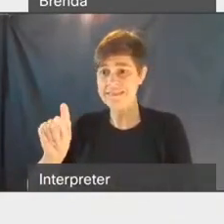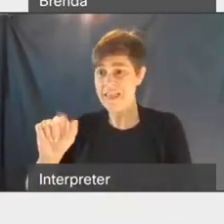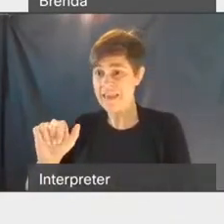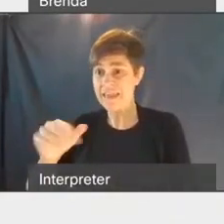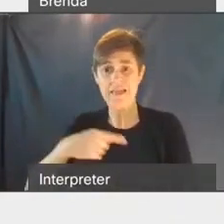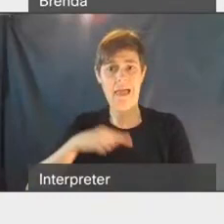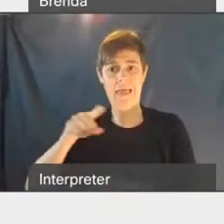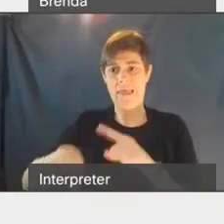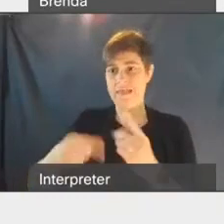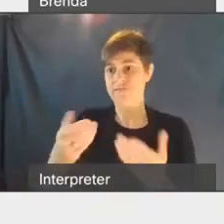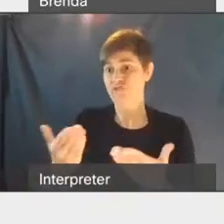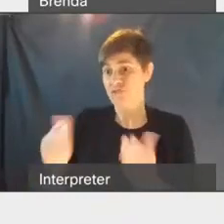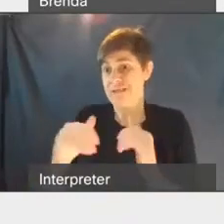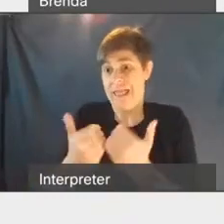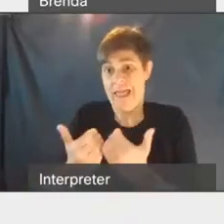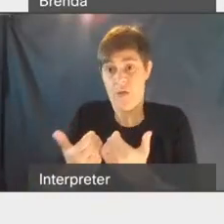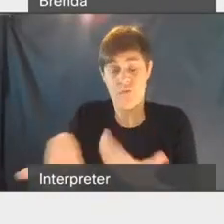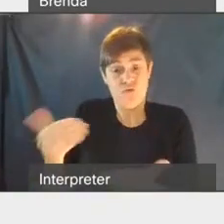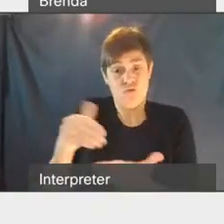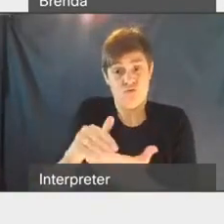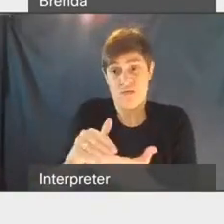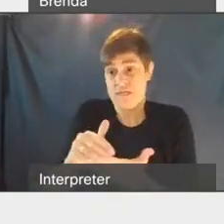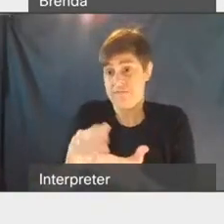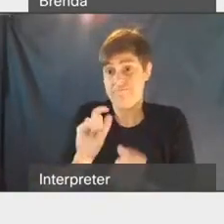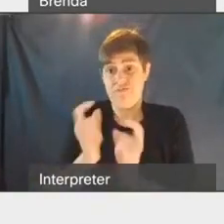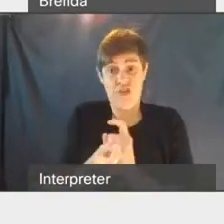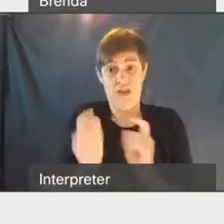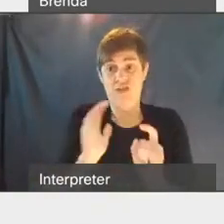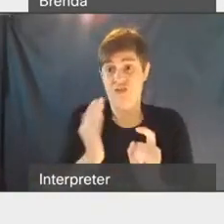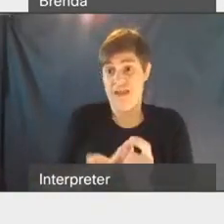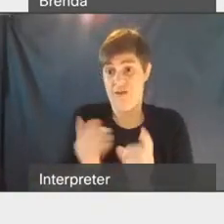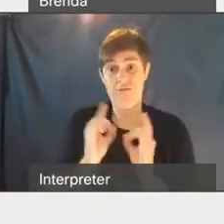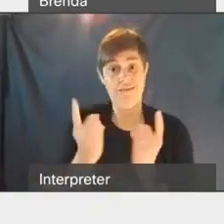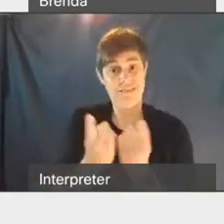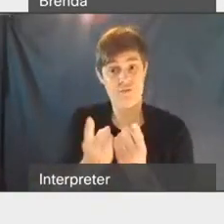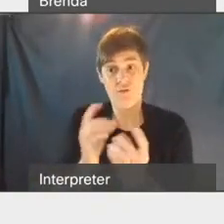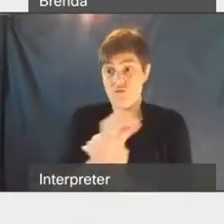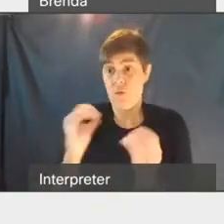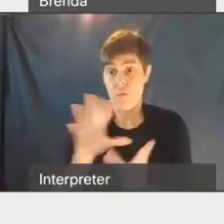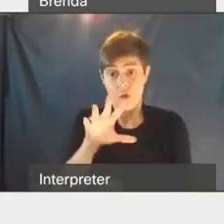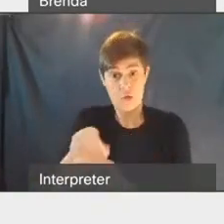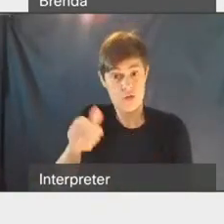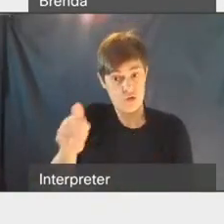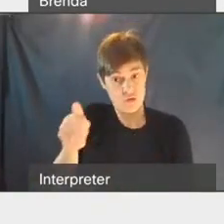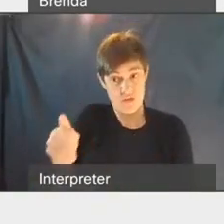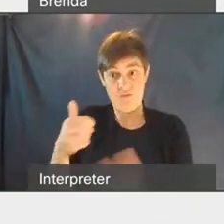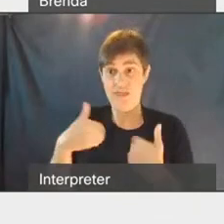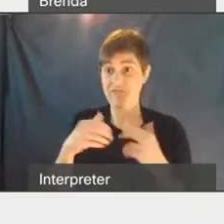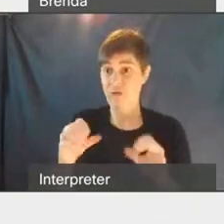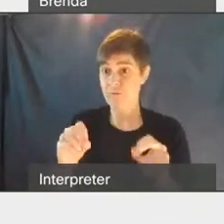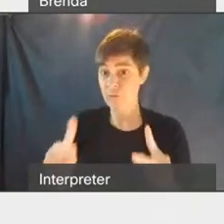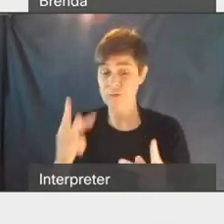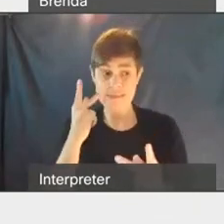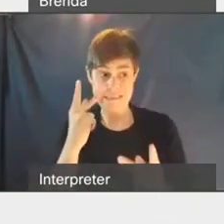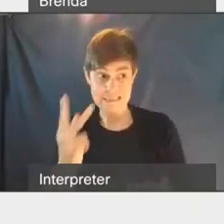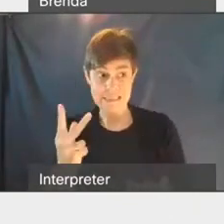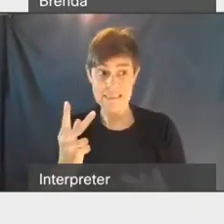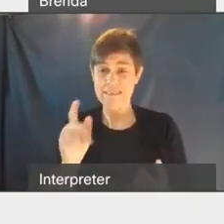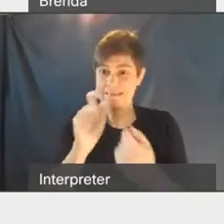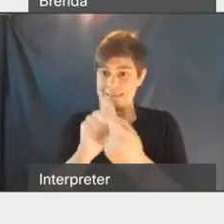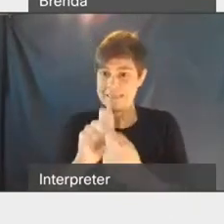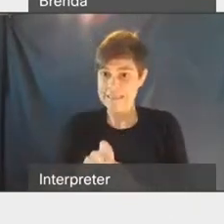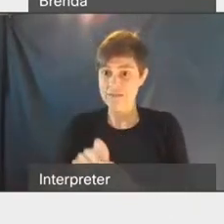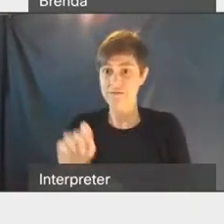fair districts at this time. No one, including yourselves, has had an opportunity to see detailed